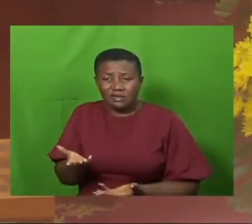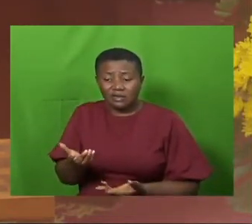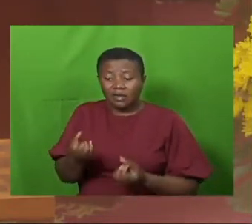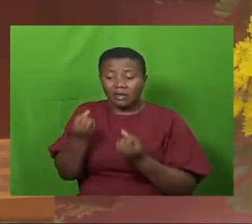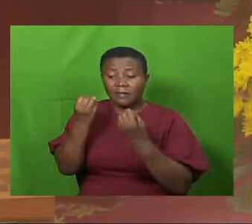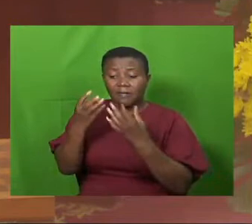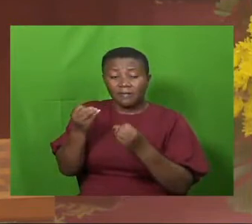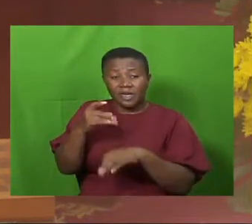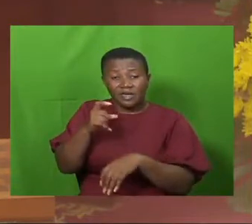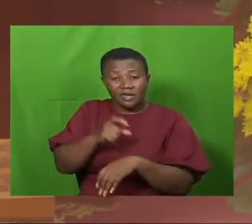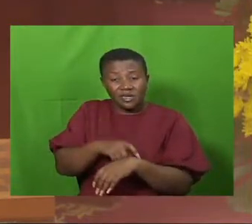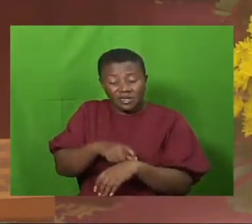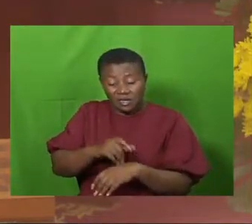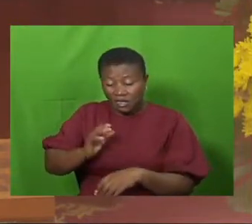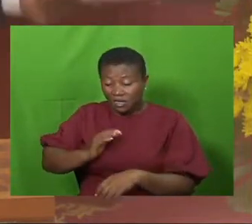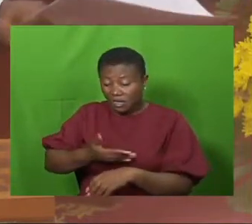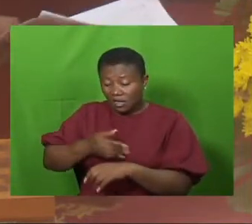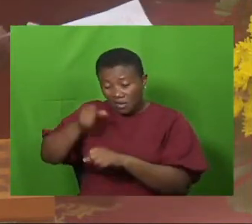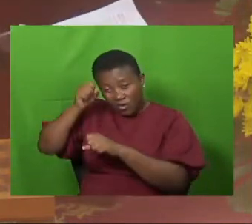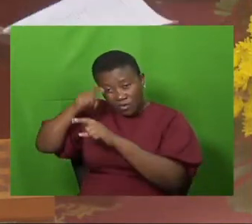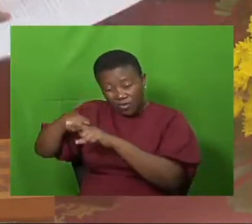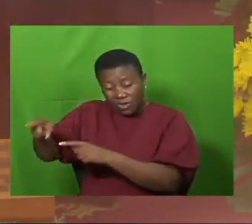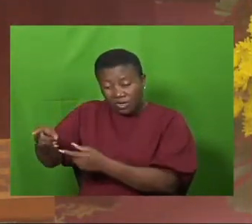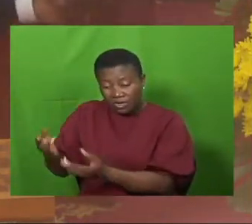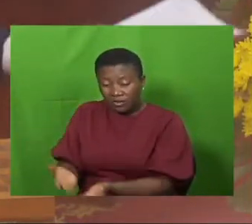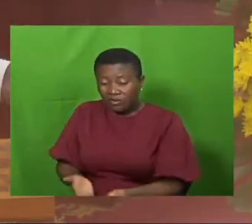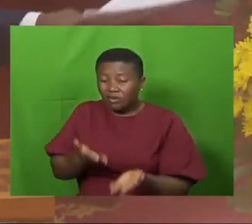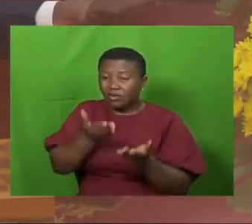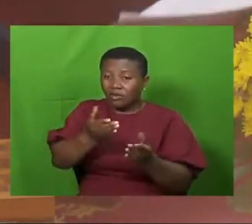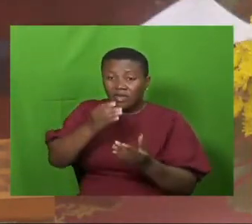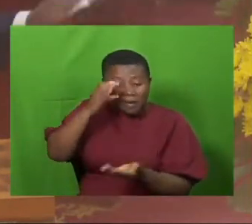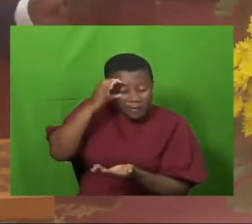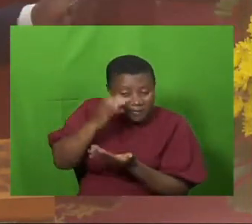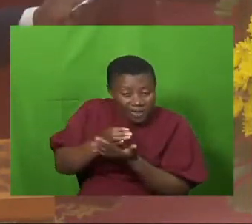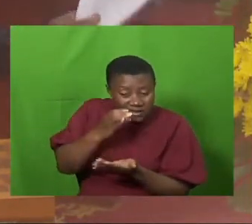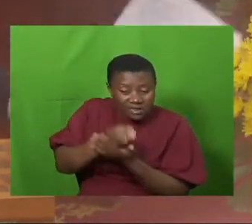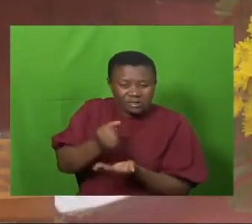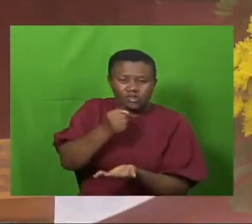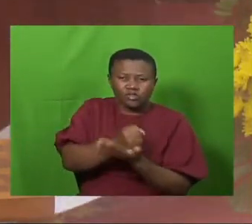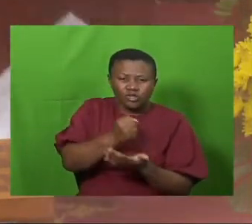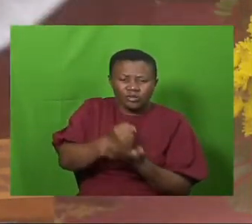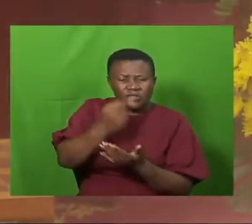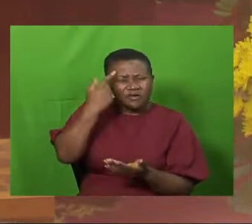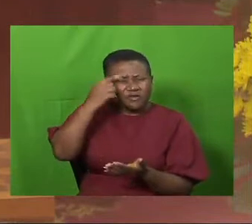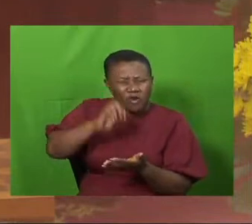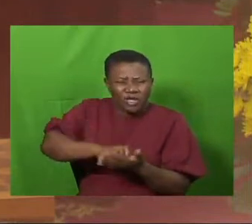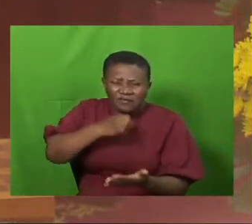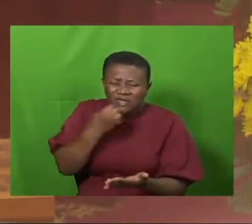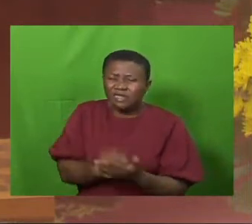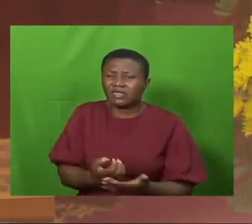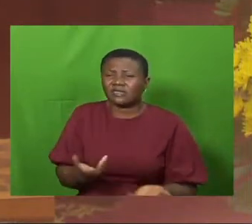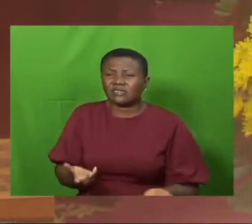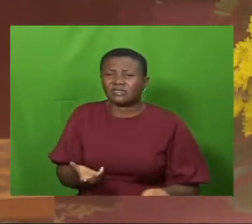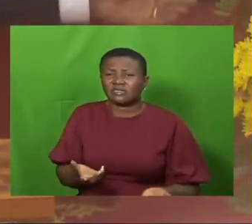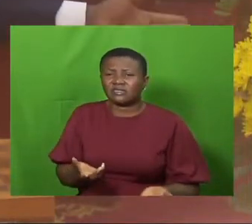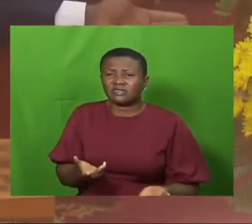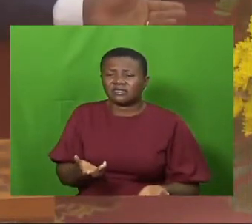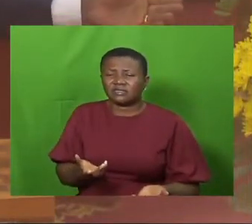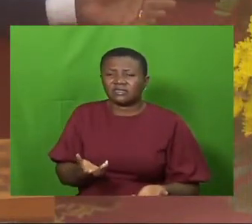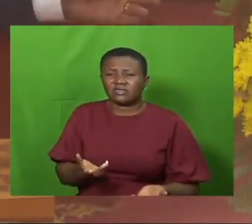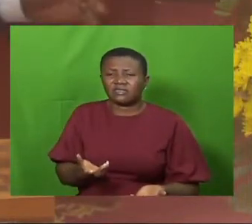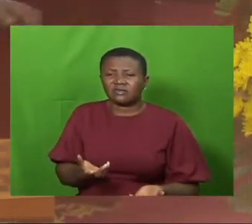our colleagues have tendered pictures, documents as evidence. Mr. Speaker, I have tendered my written